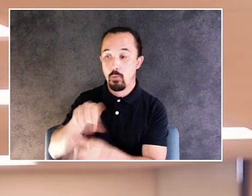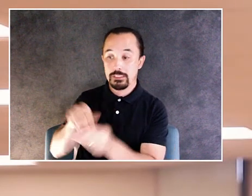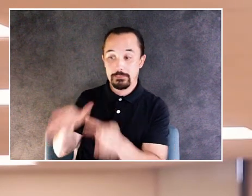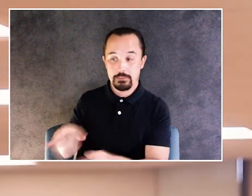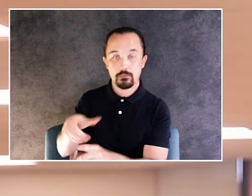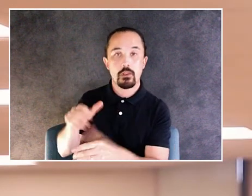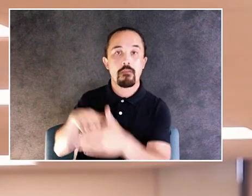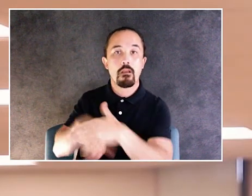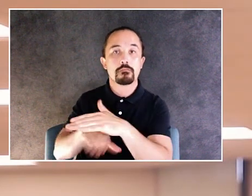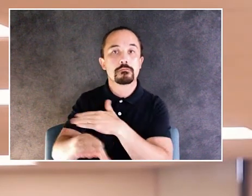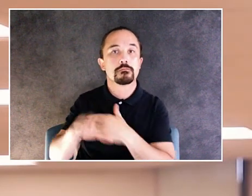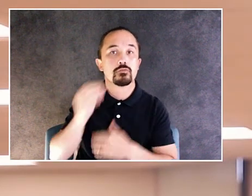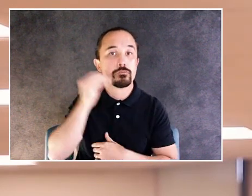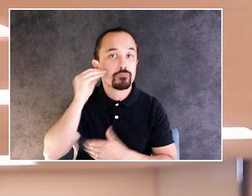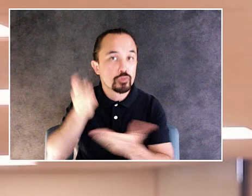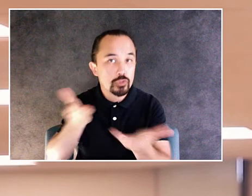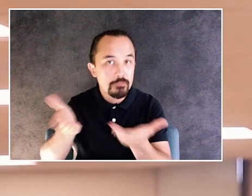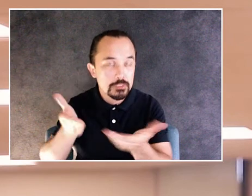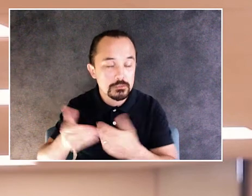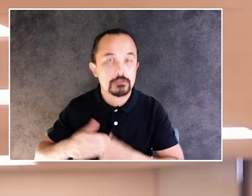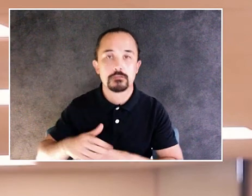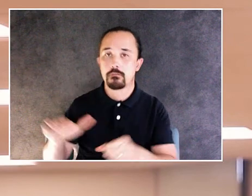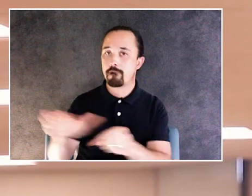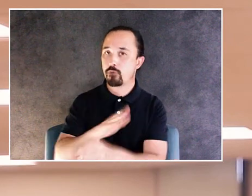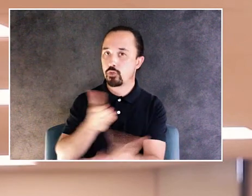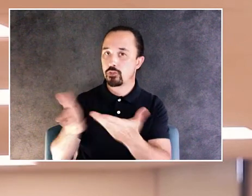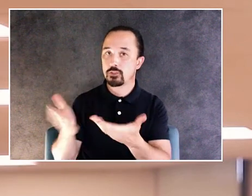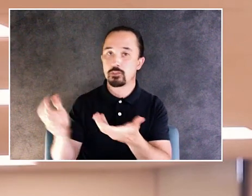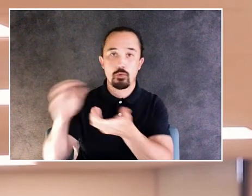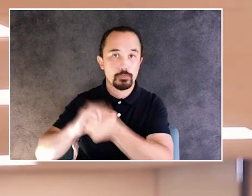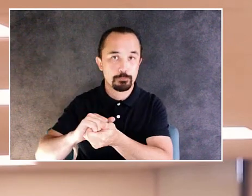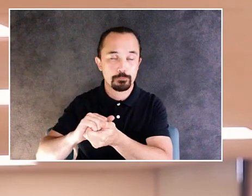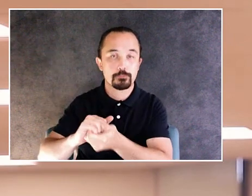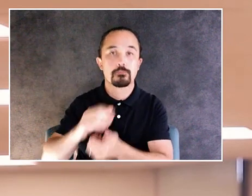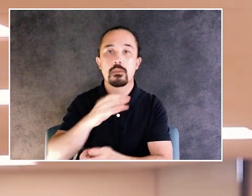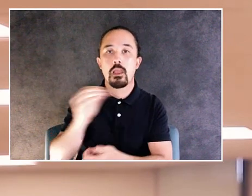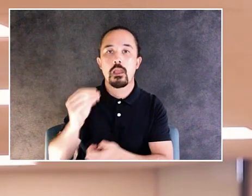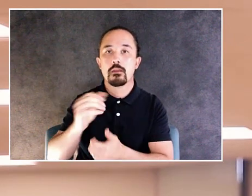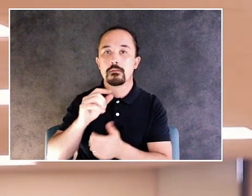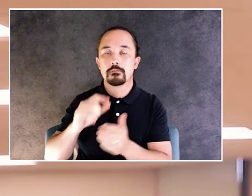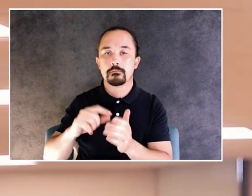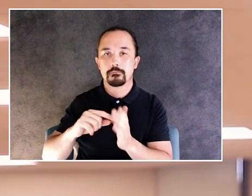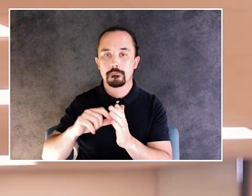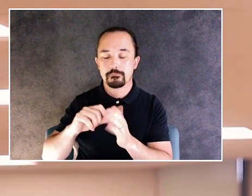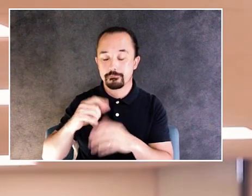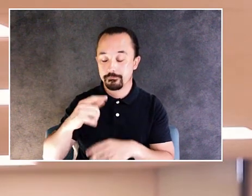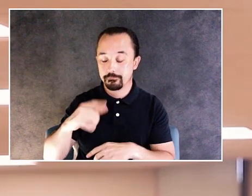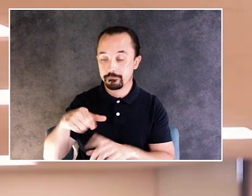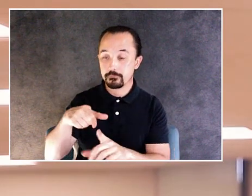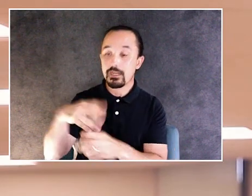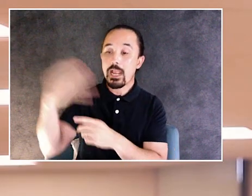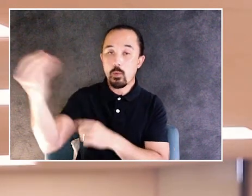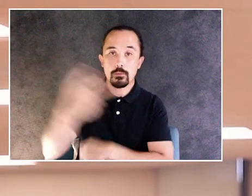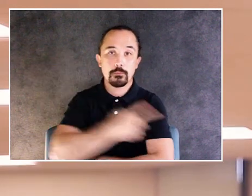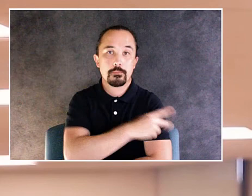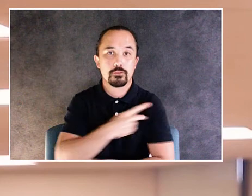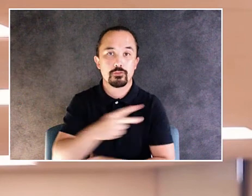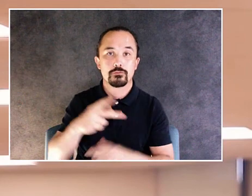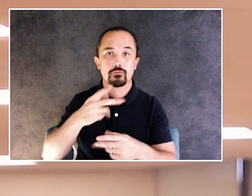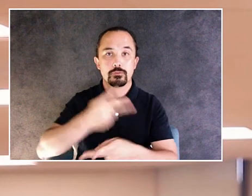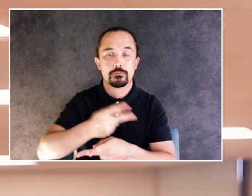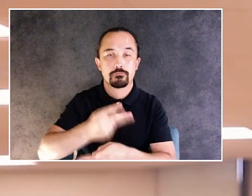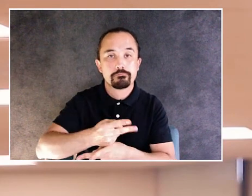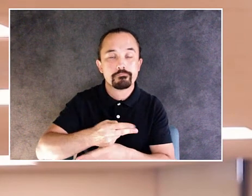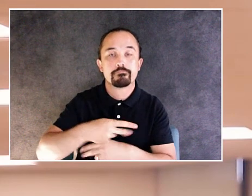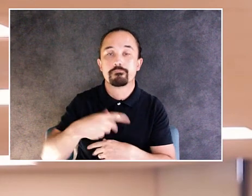to residential services, full service partnerships, and intensive outpatient treatment, including safe,